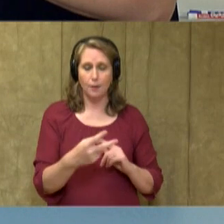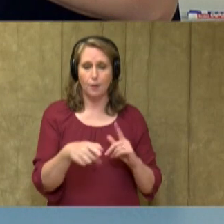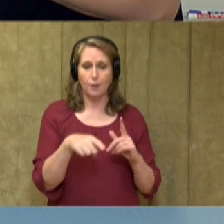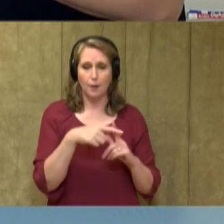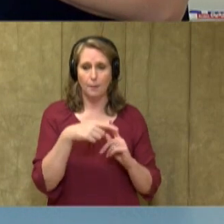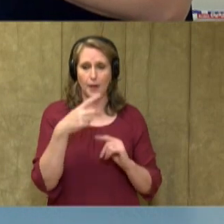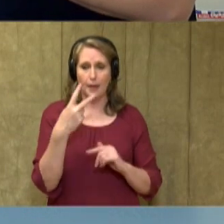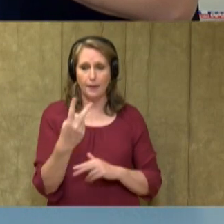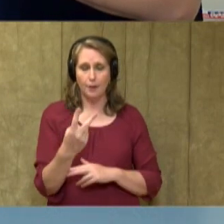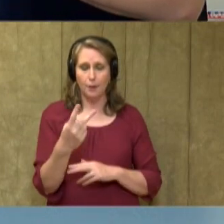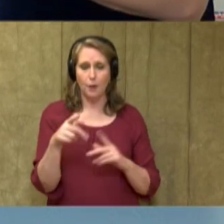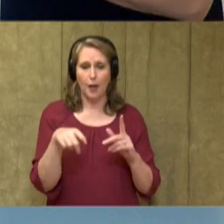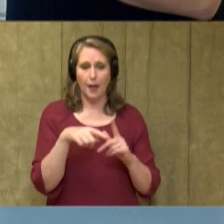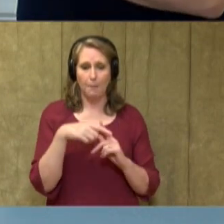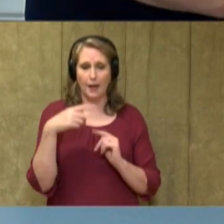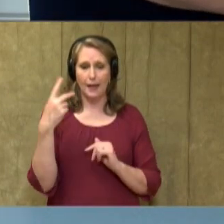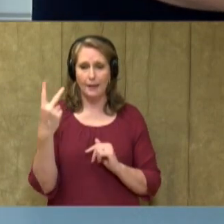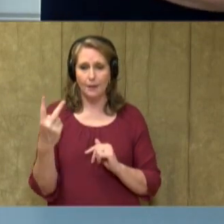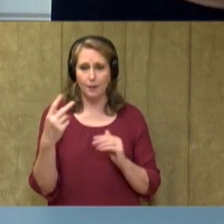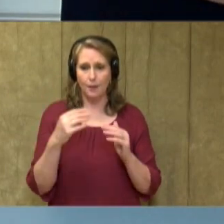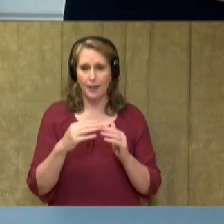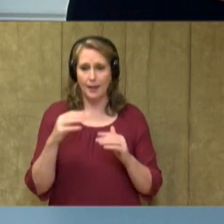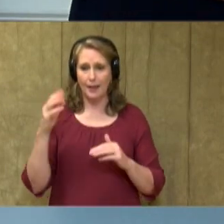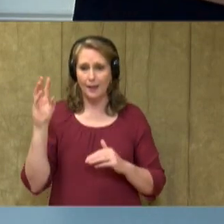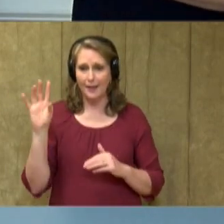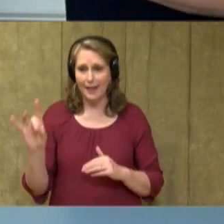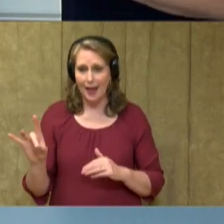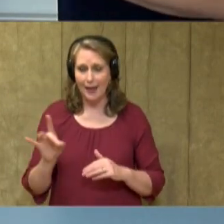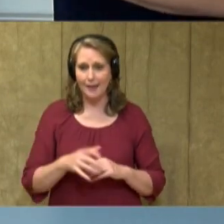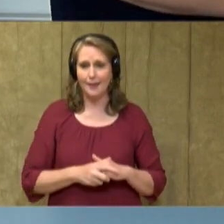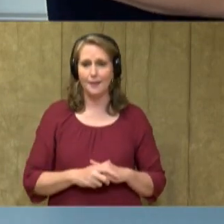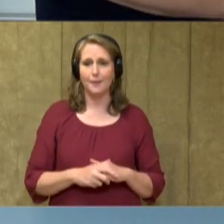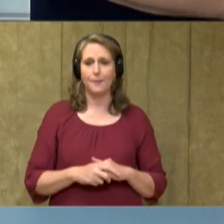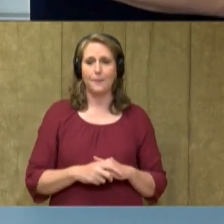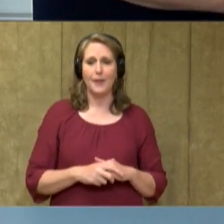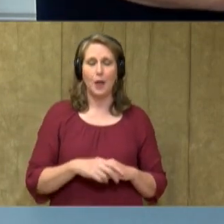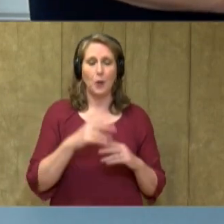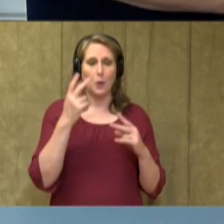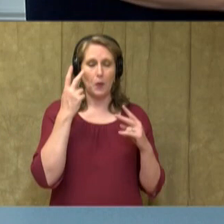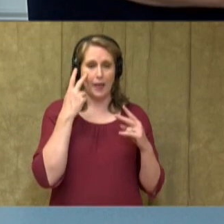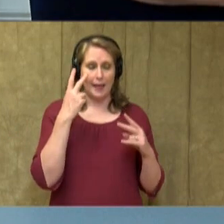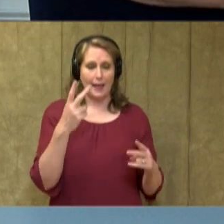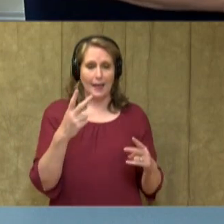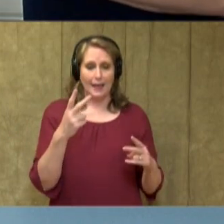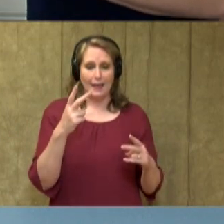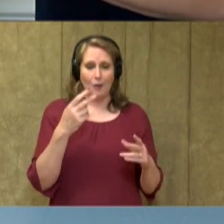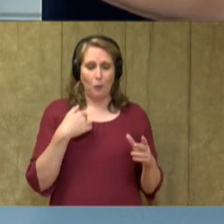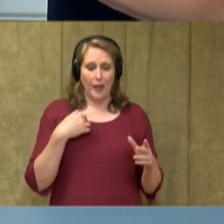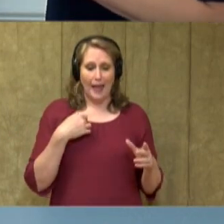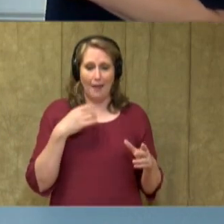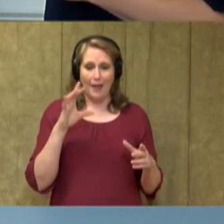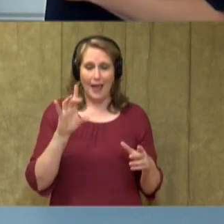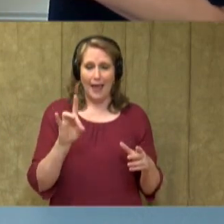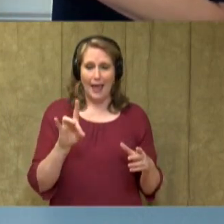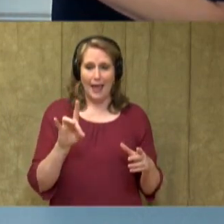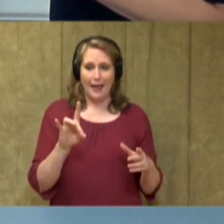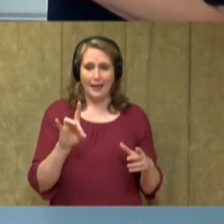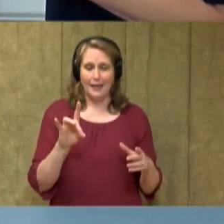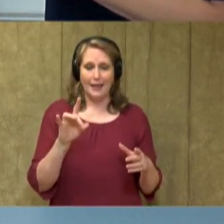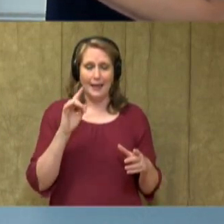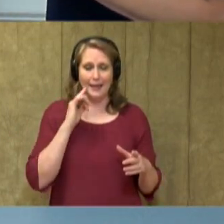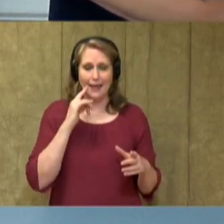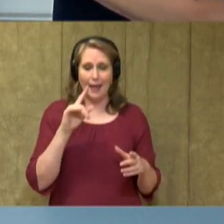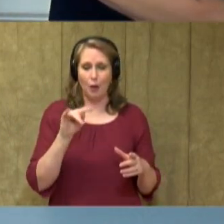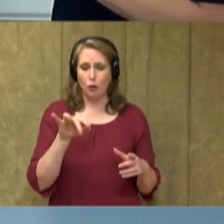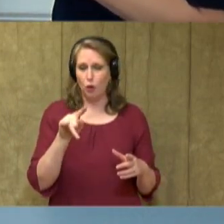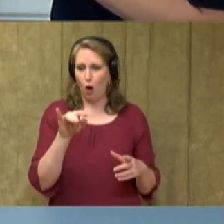plus 2 plus 2 equals 8. So we see our 8 candies